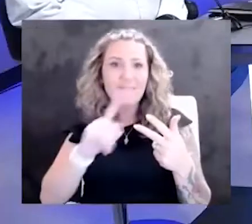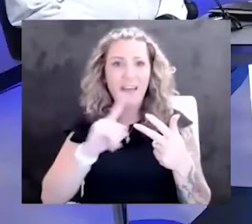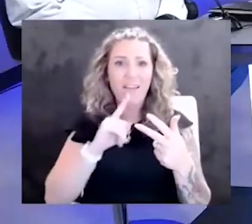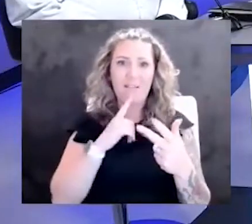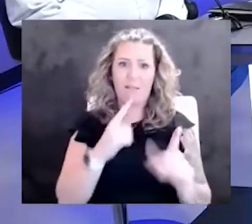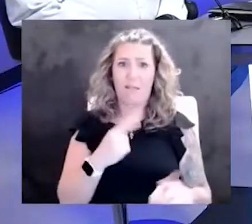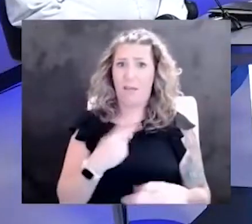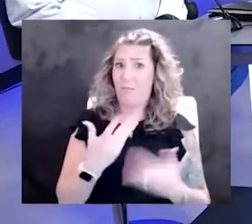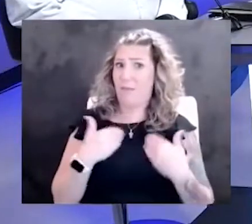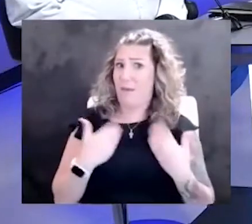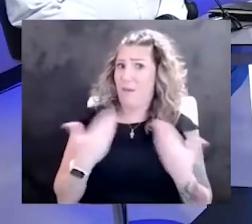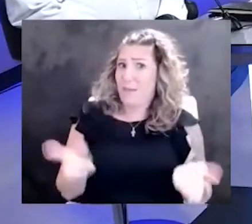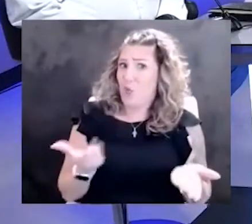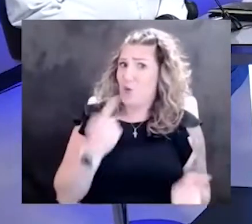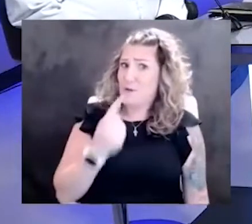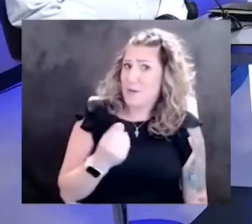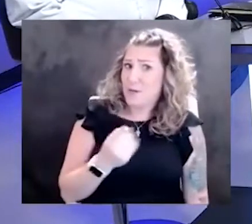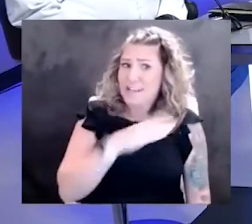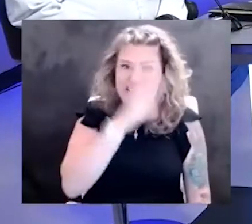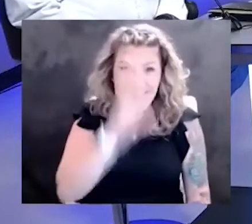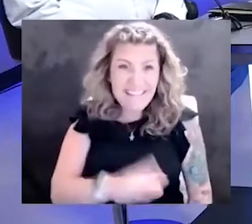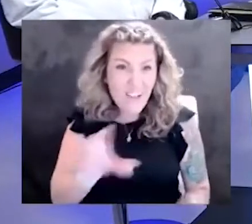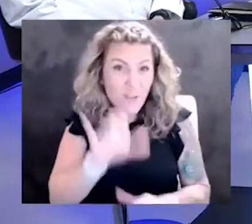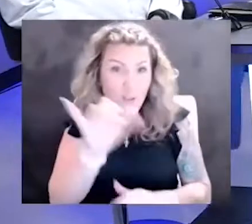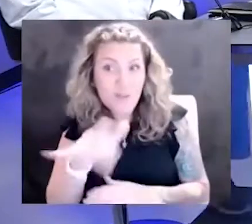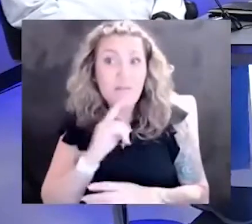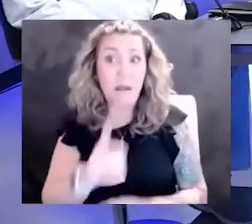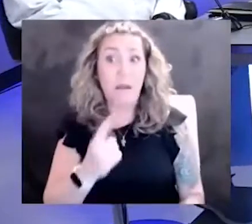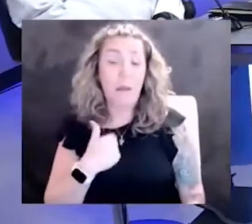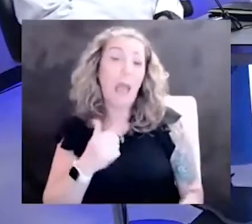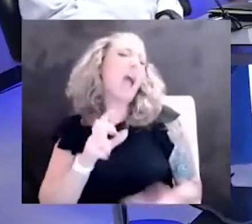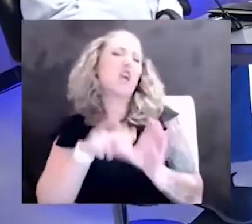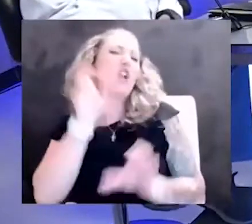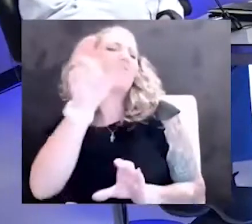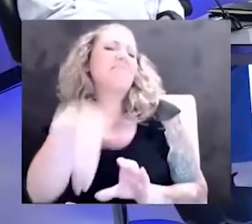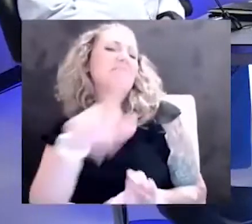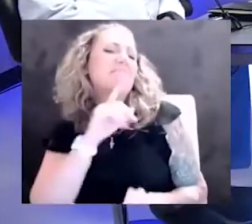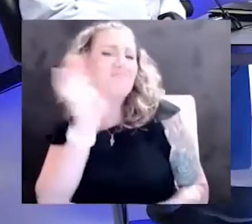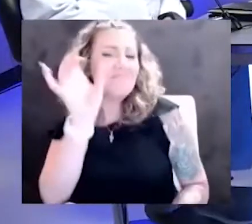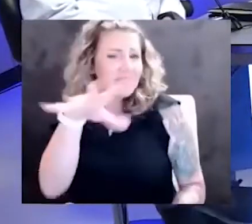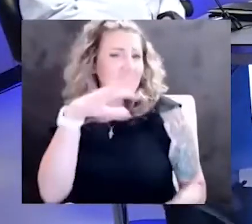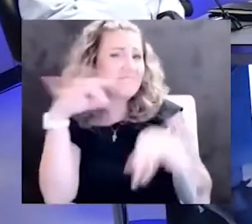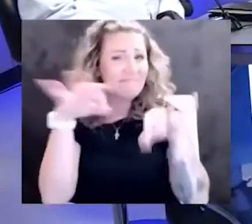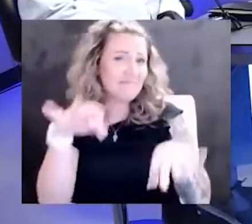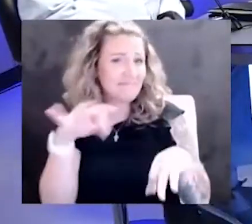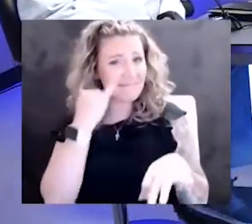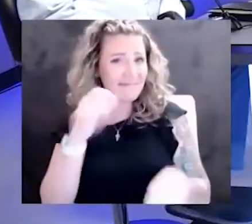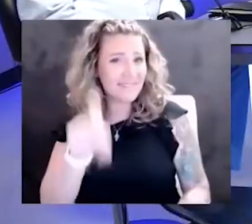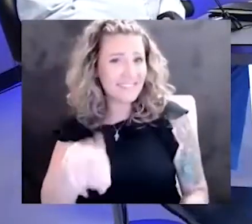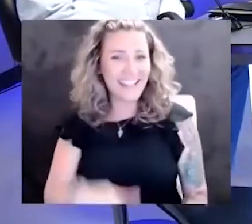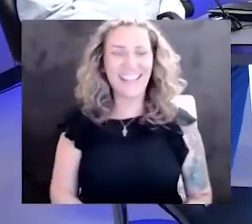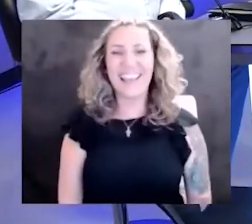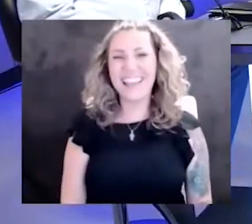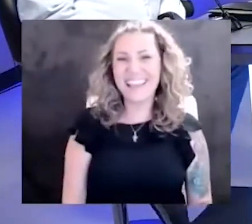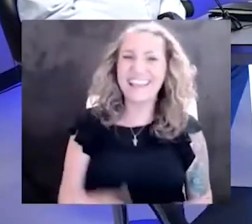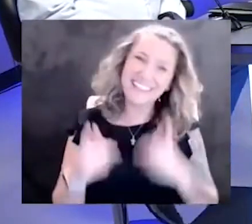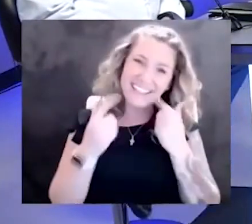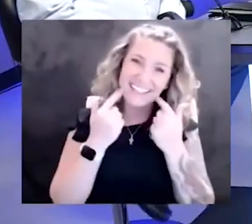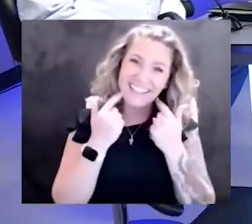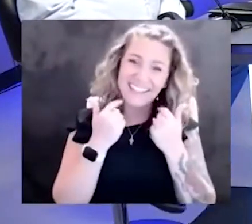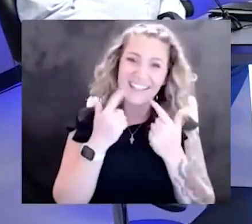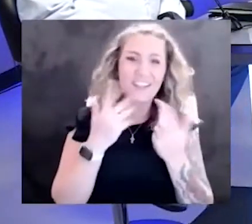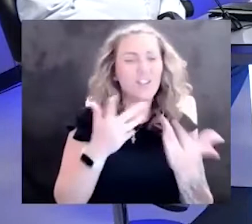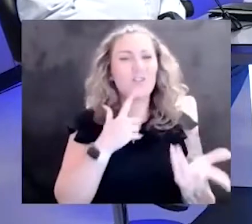you think? Amazing. Yeah, it's pretty I could have impressive. stepped in if you All right. So you just want to live long and